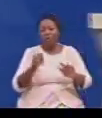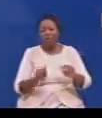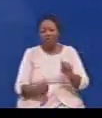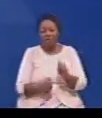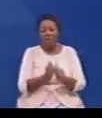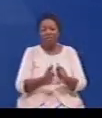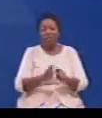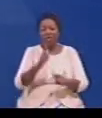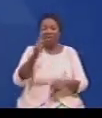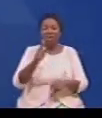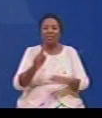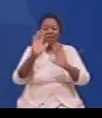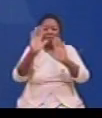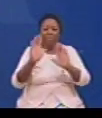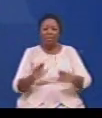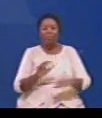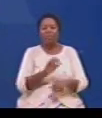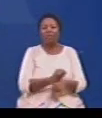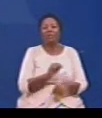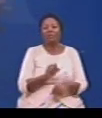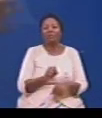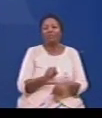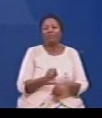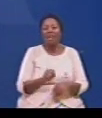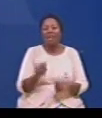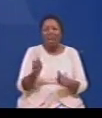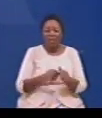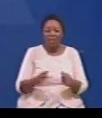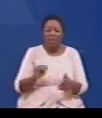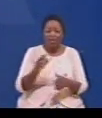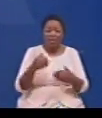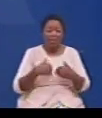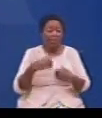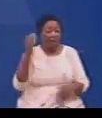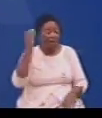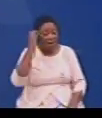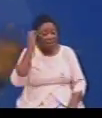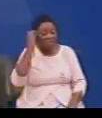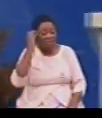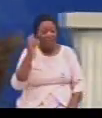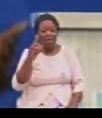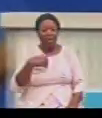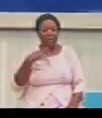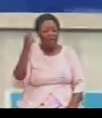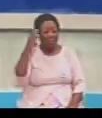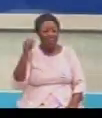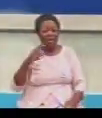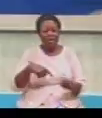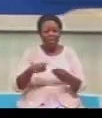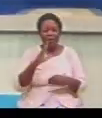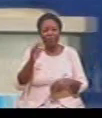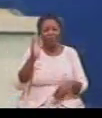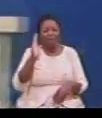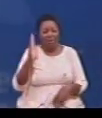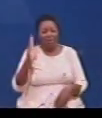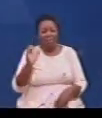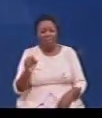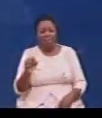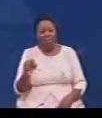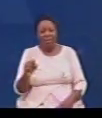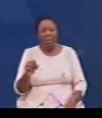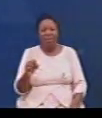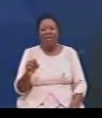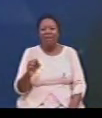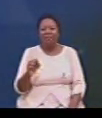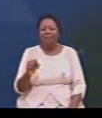the greatest miracles. Everything you have heard, you've been hearing about testimonies,